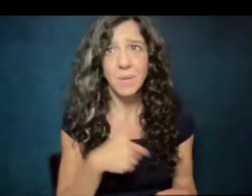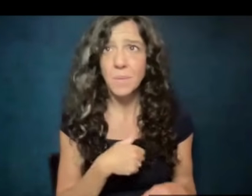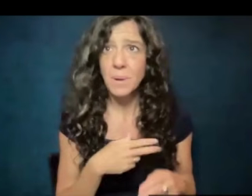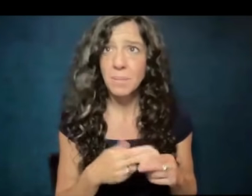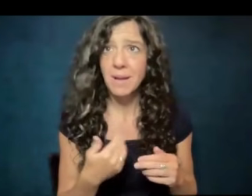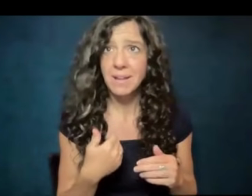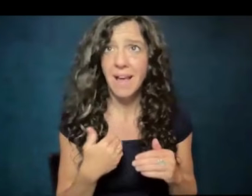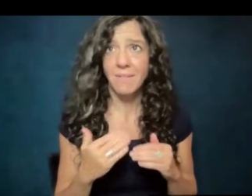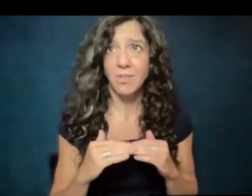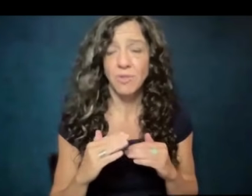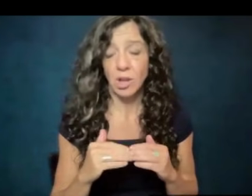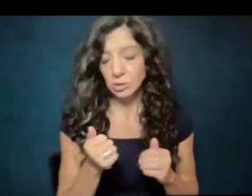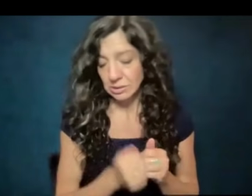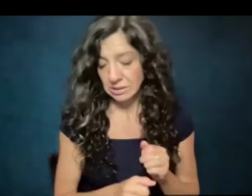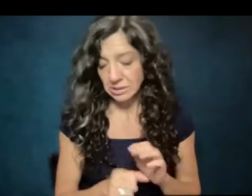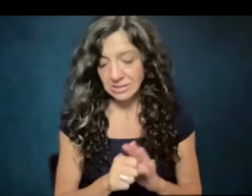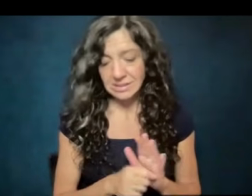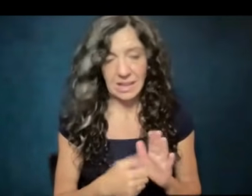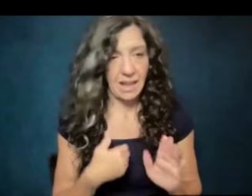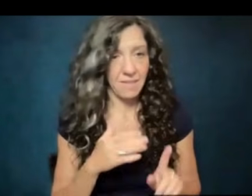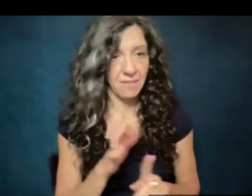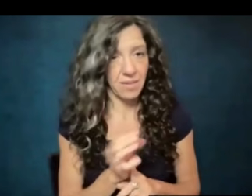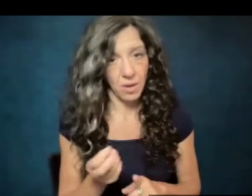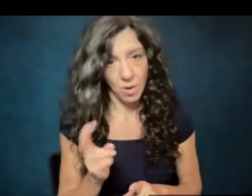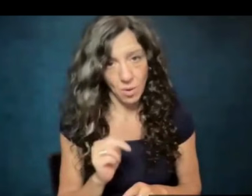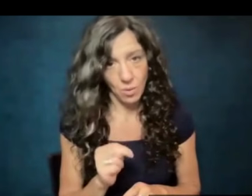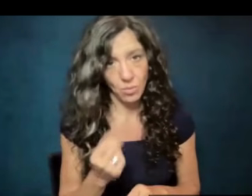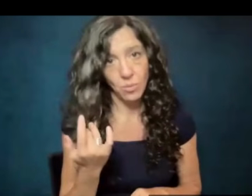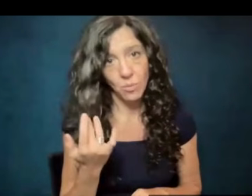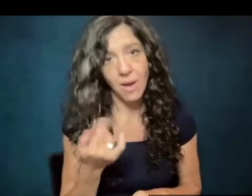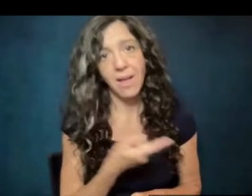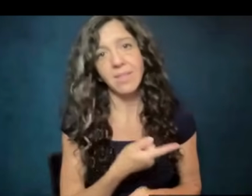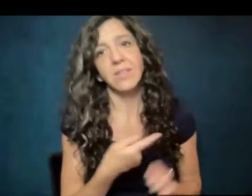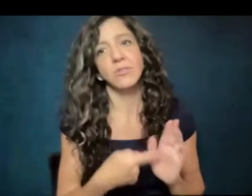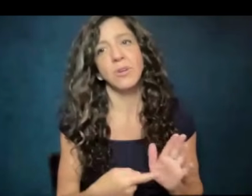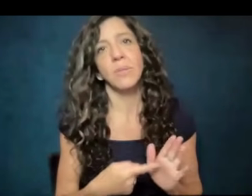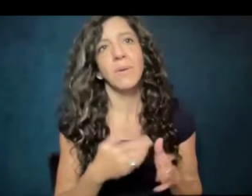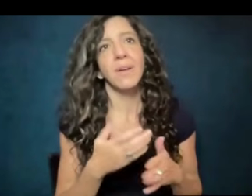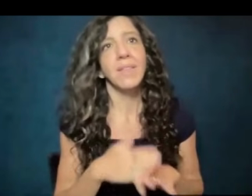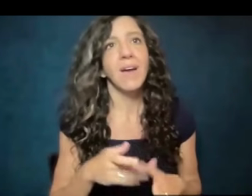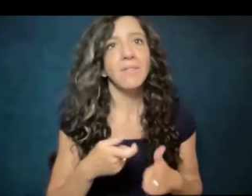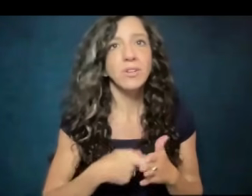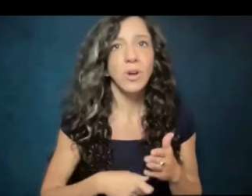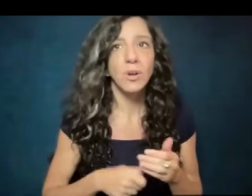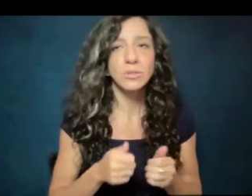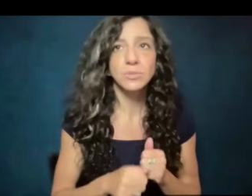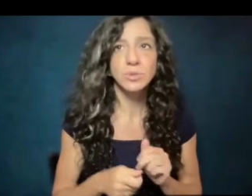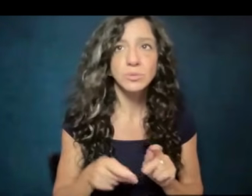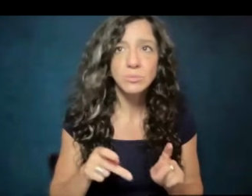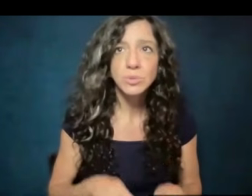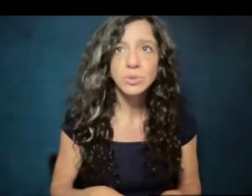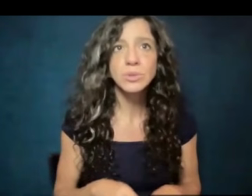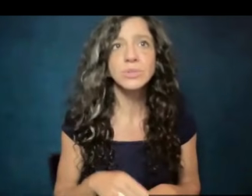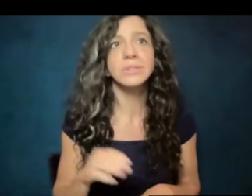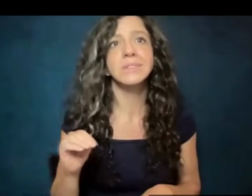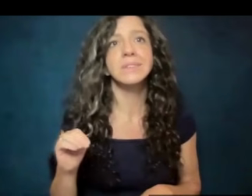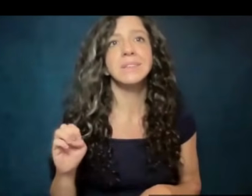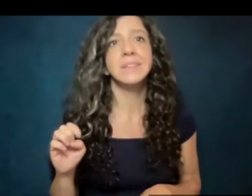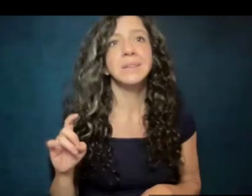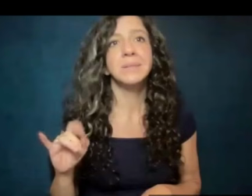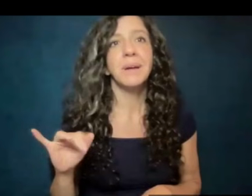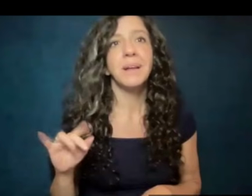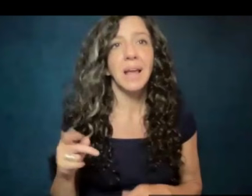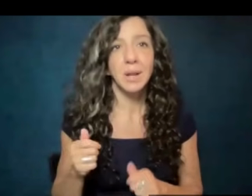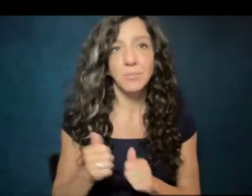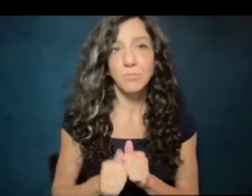own threshold, and that's because it represents the average cost per person, the Medicaid per person in that